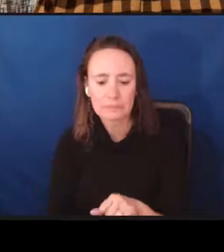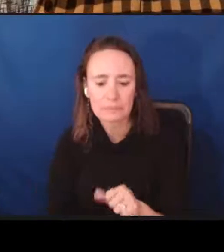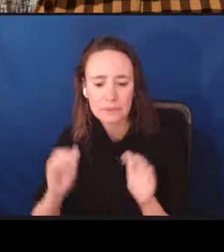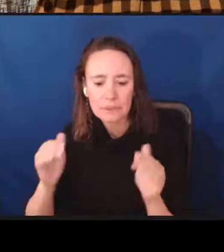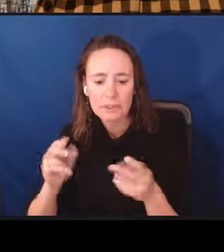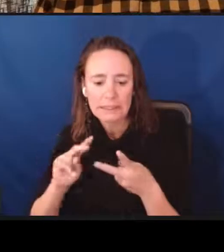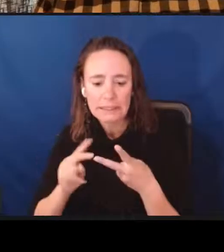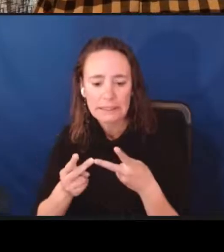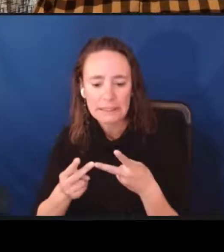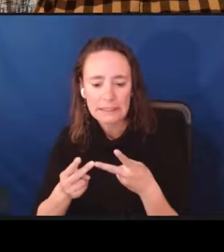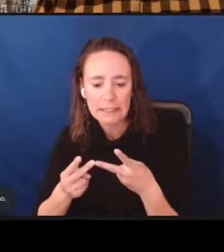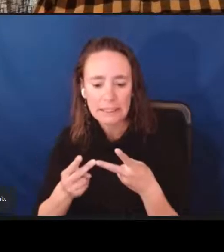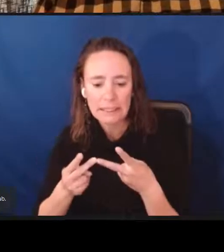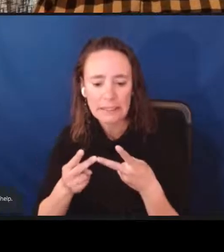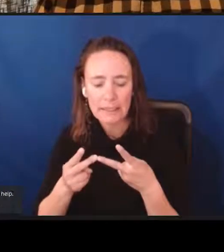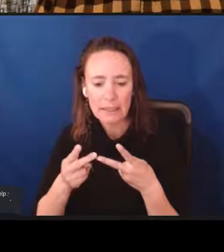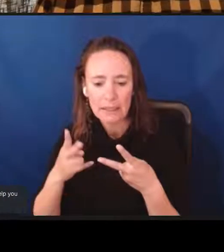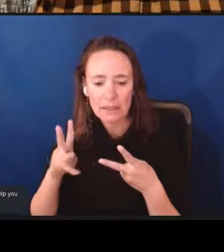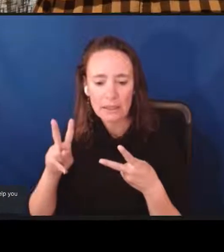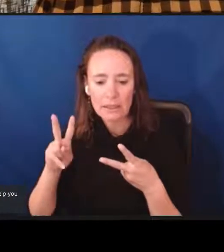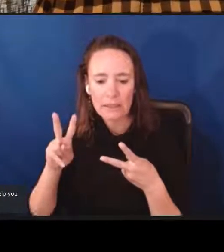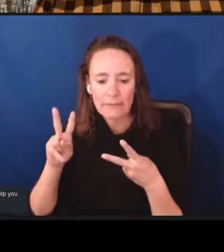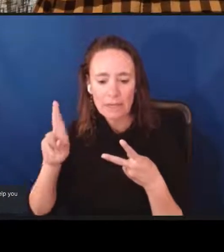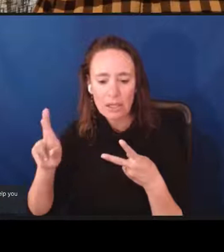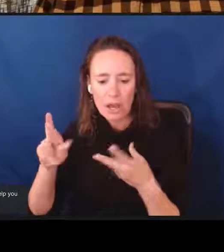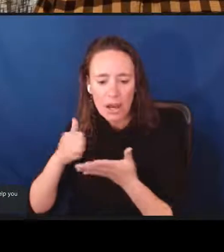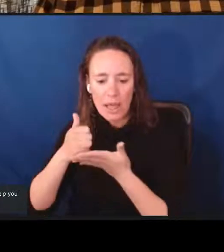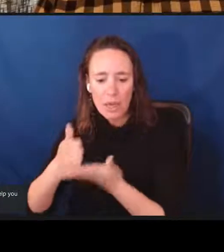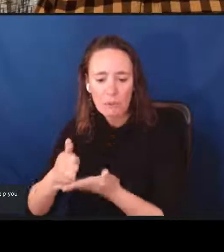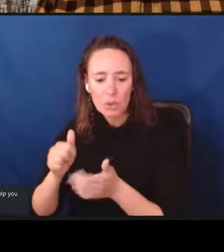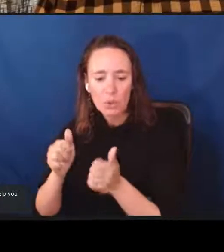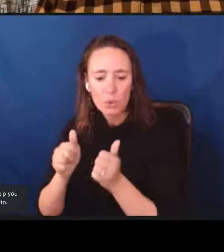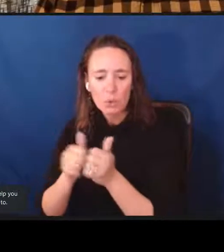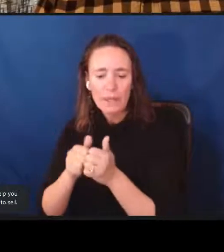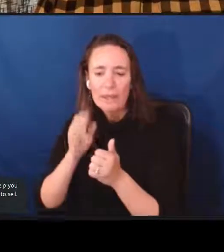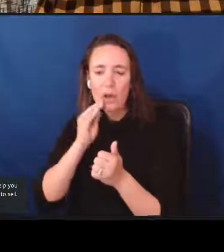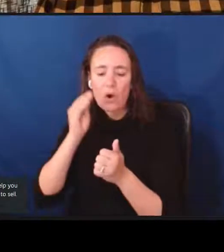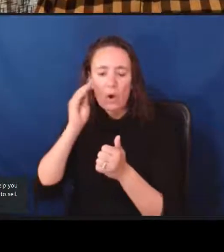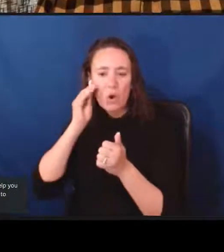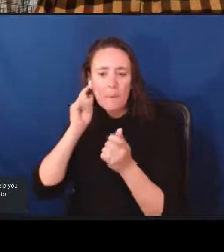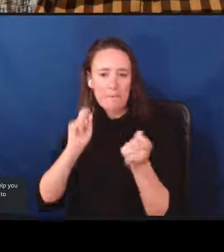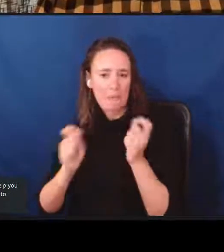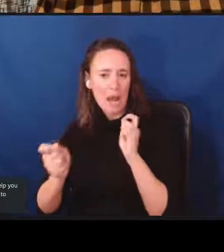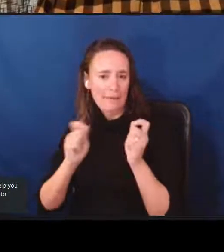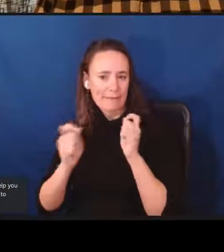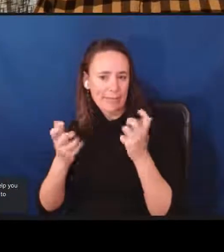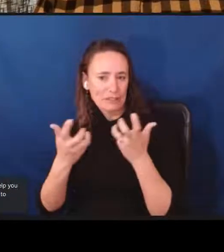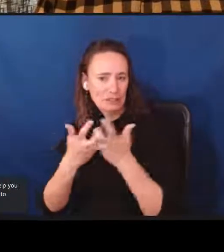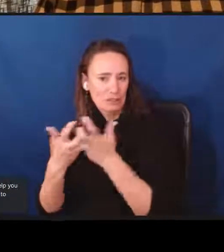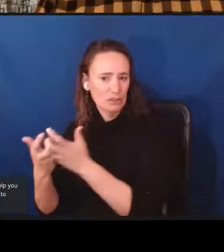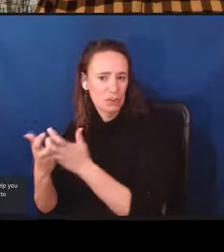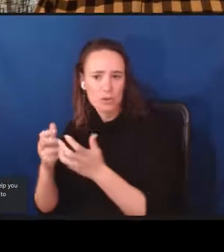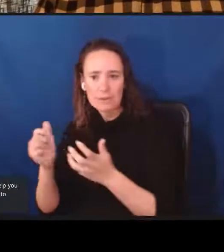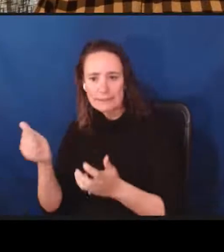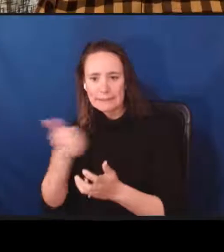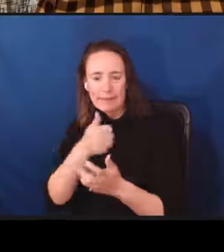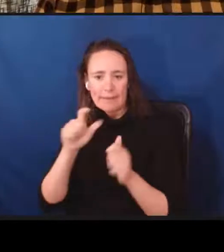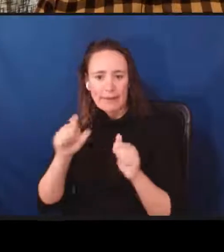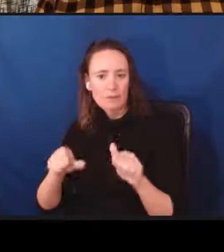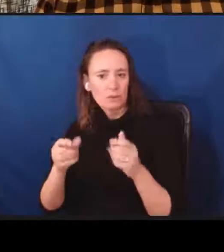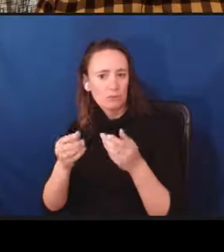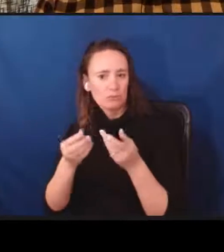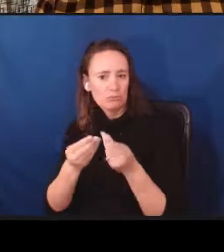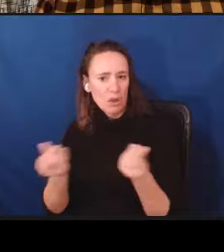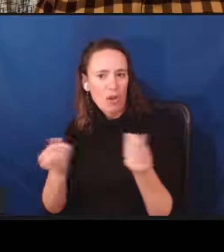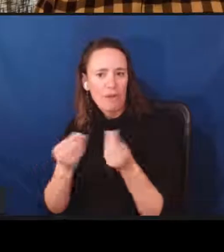is, did Voc Rehab help you with home modifications, or did you have to solve those challenges yourself? Talk about what kinds